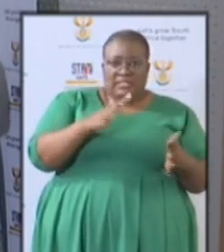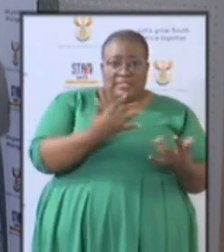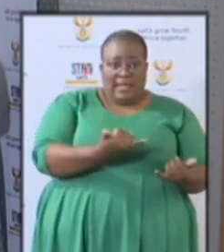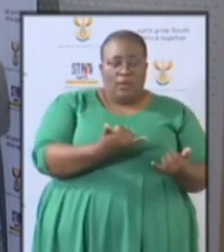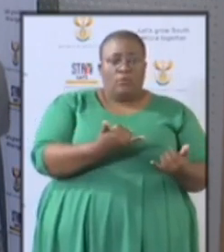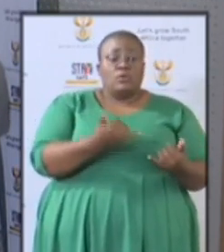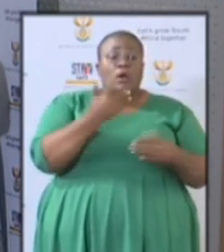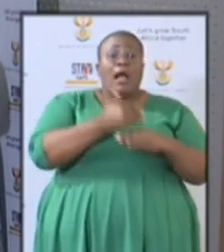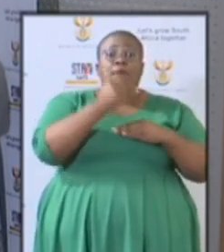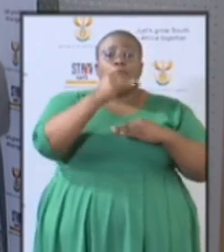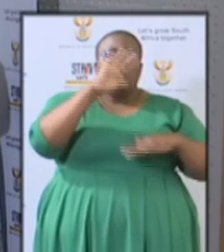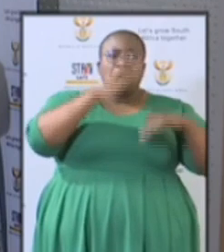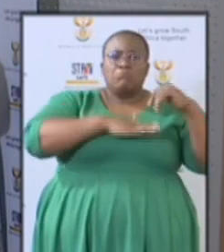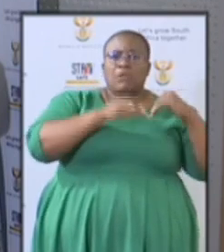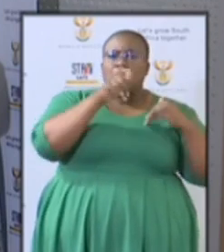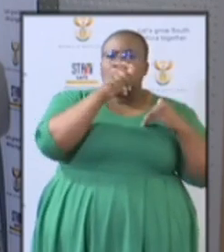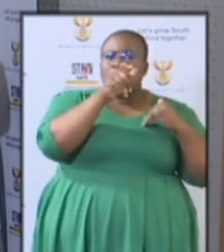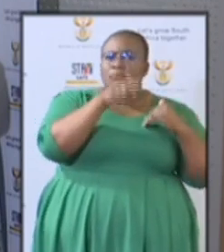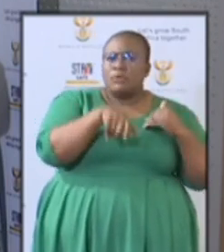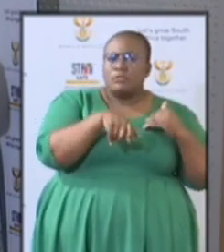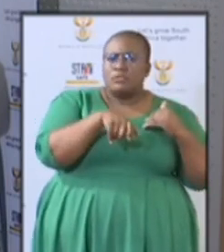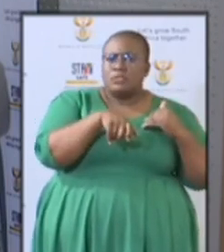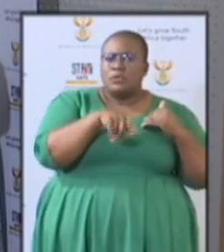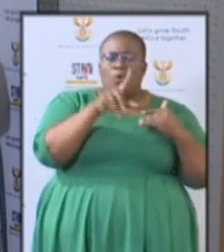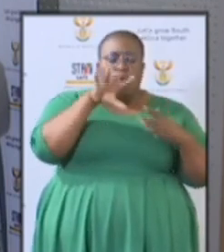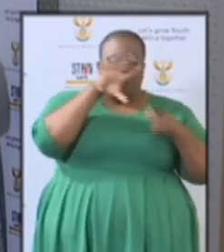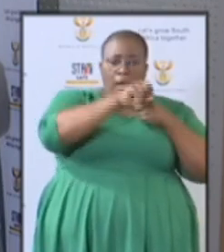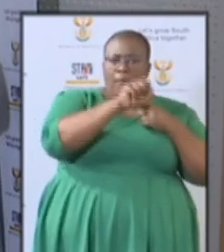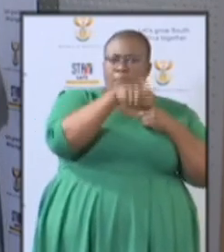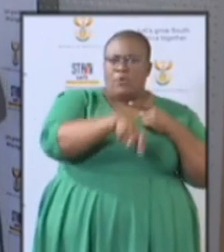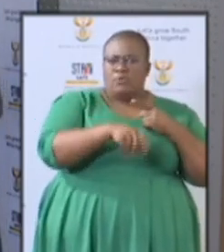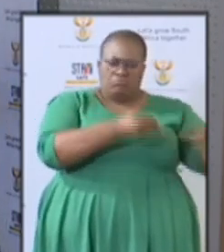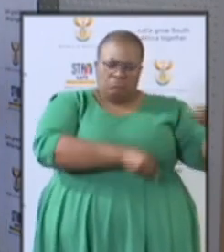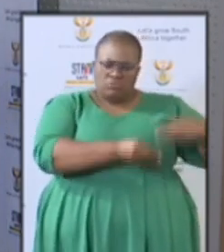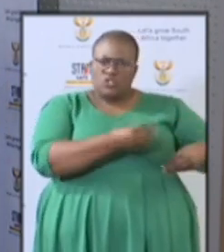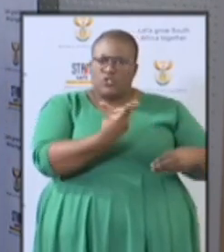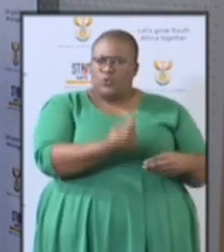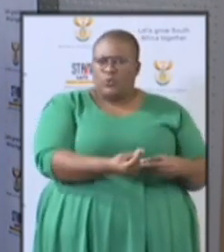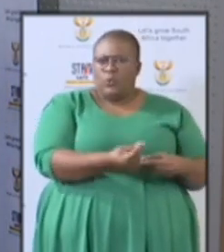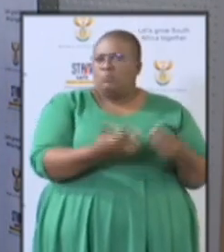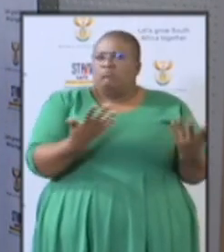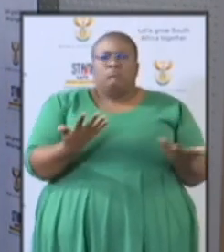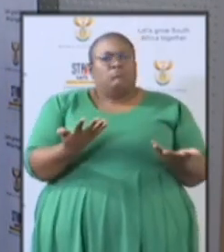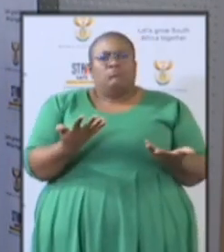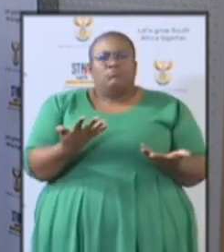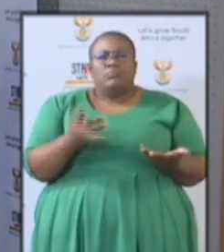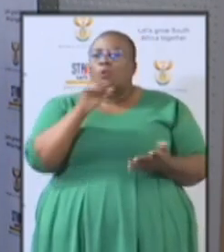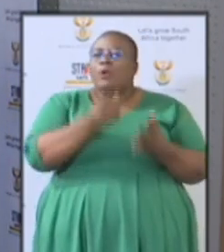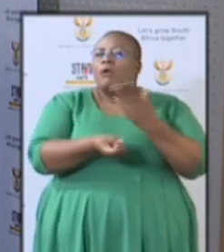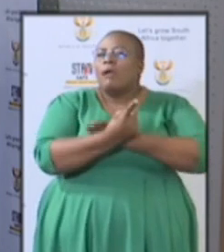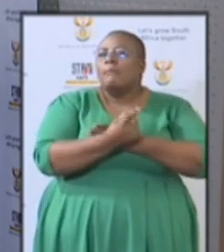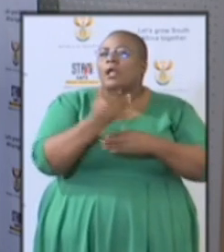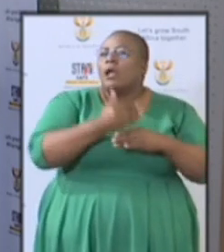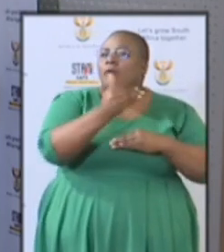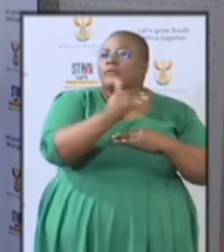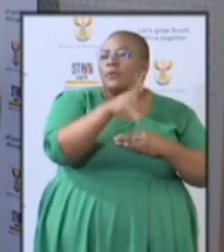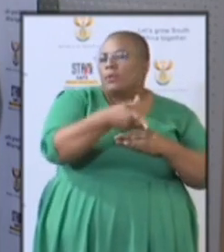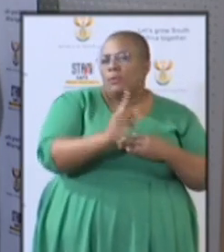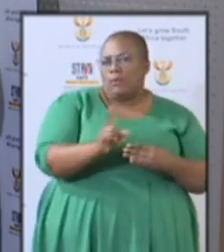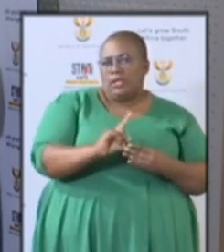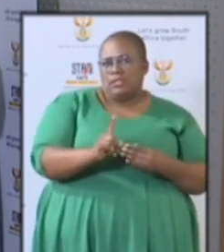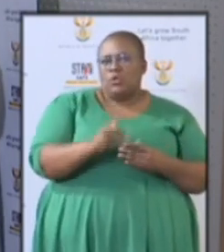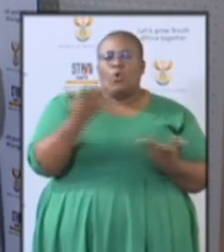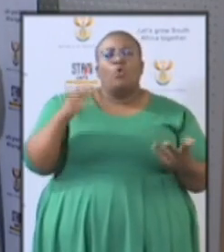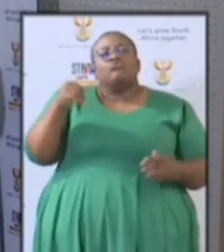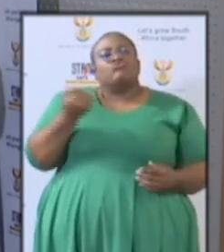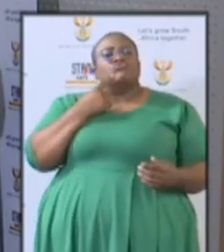what happened? Are we going to see more action, or is just, another one of lip service? Number 2, your committee,